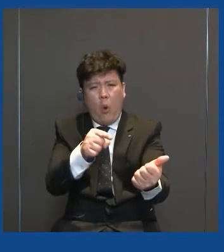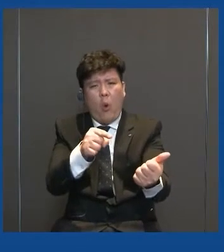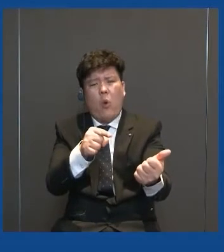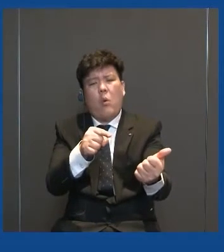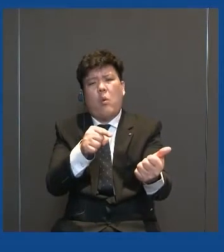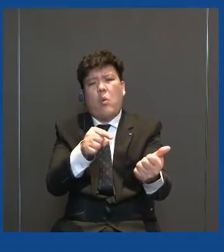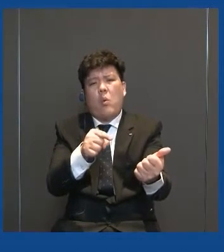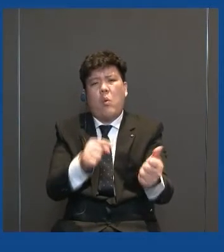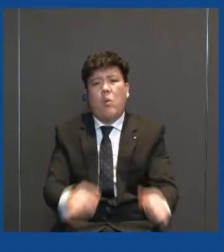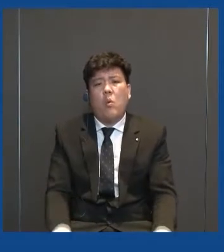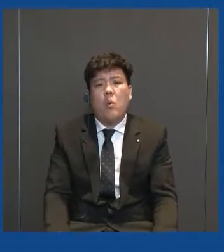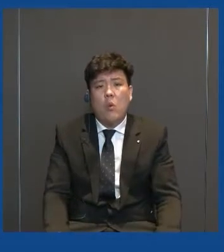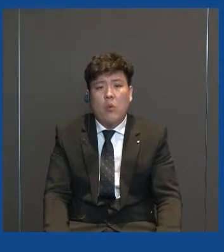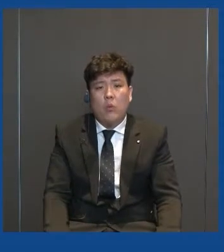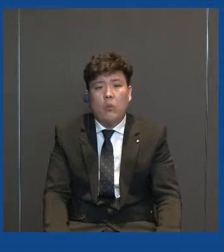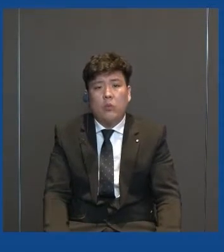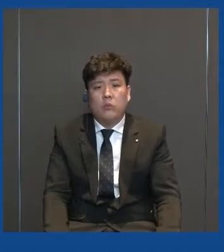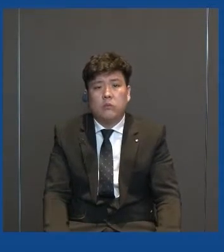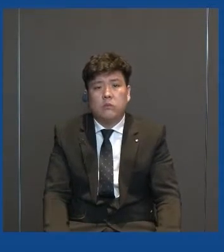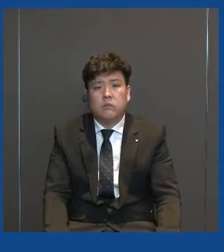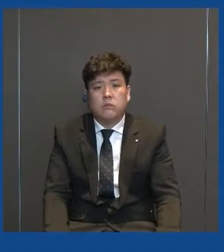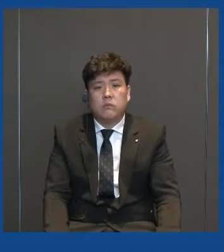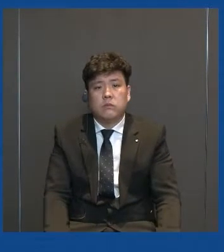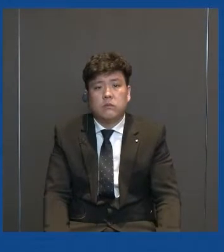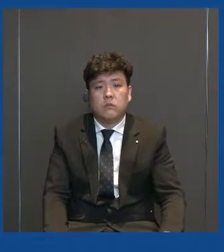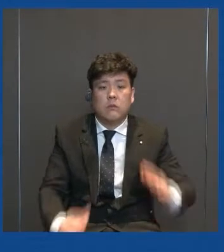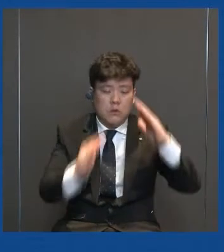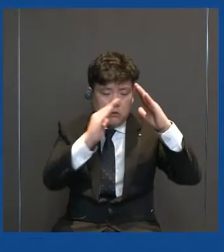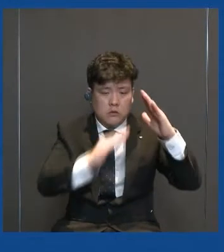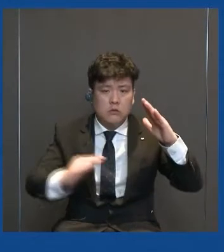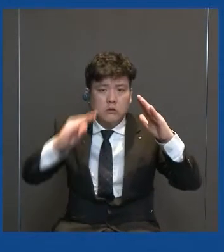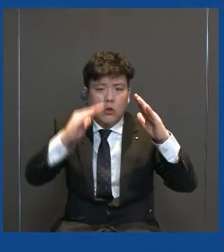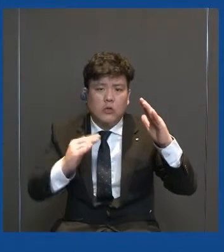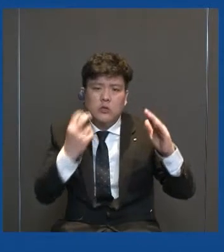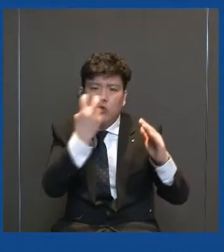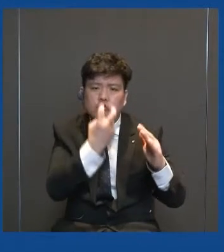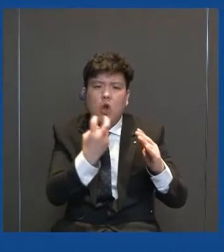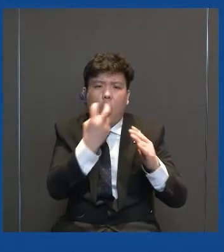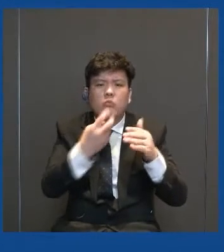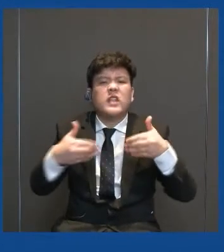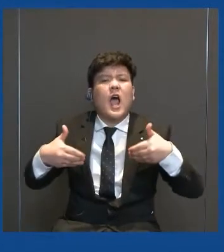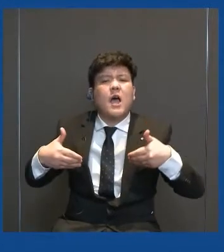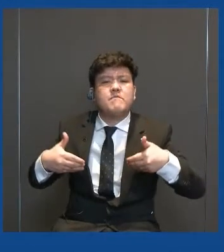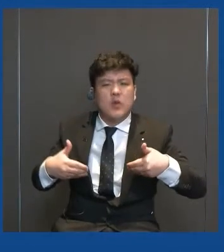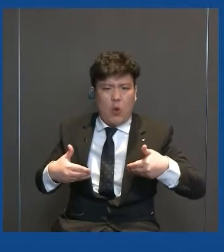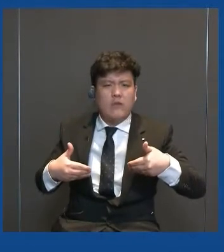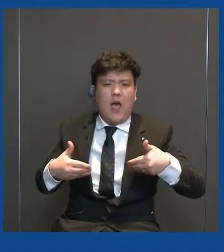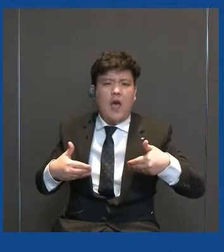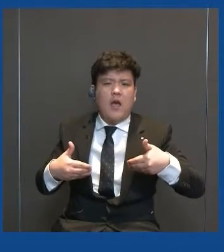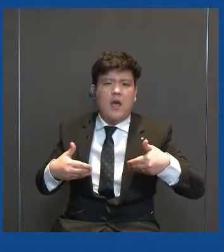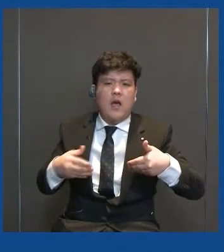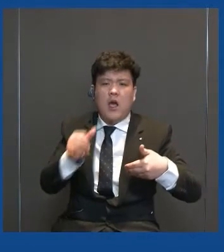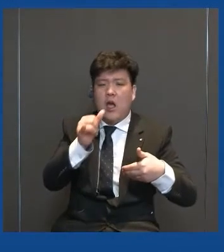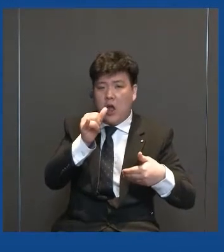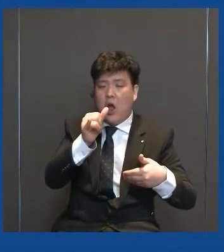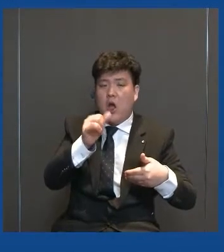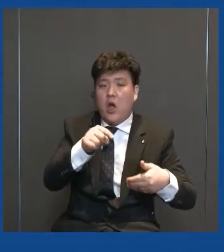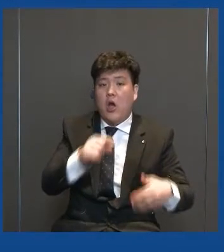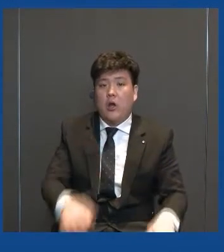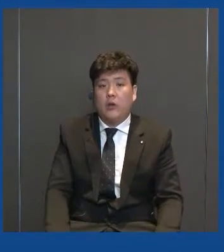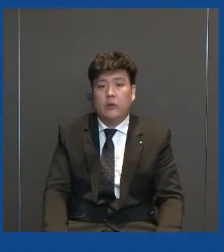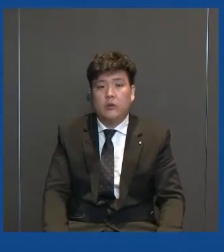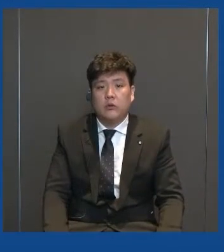establishing regular testing for COVID-19 and to prioritize staff and residents at care homes, as